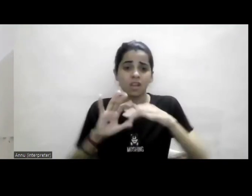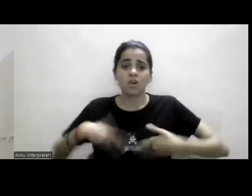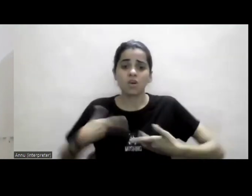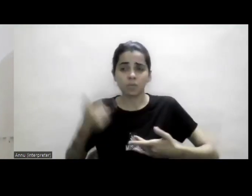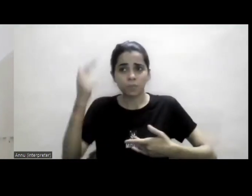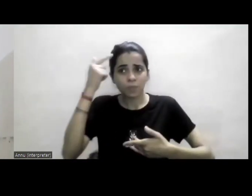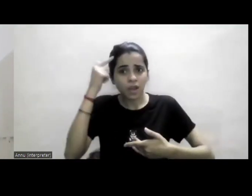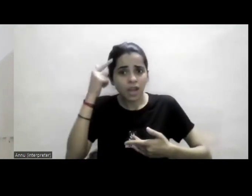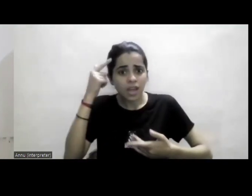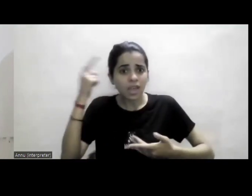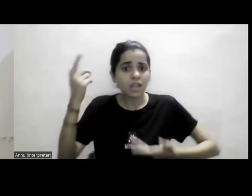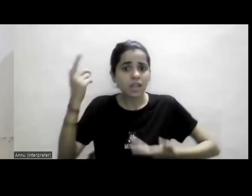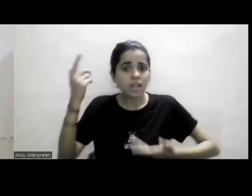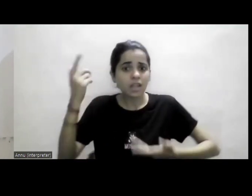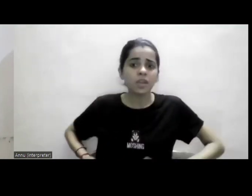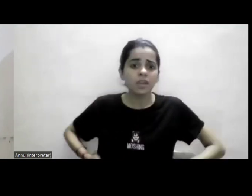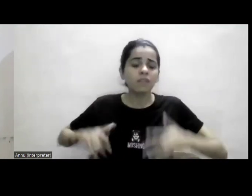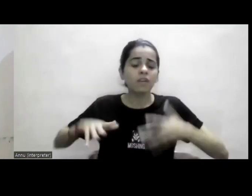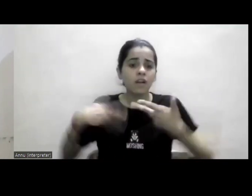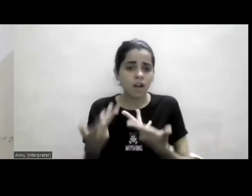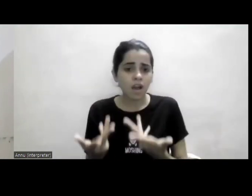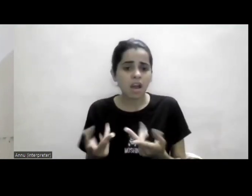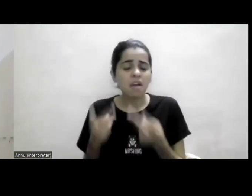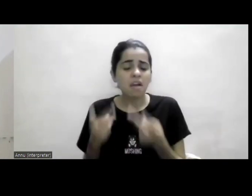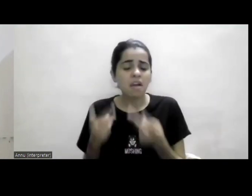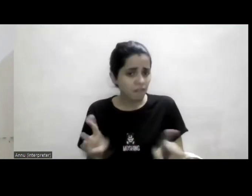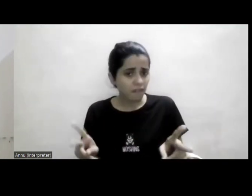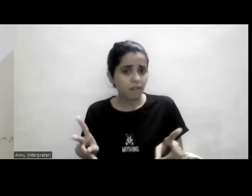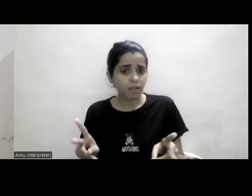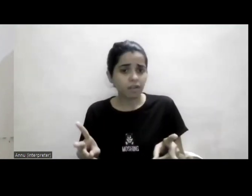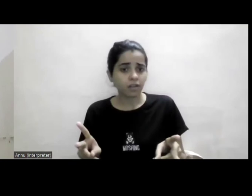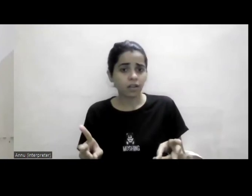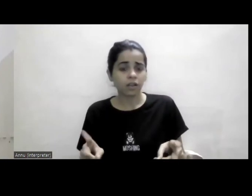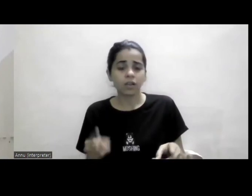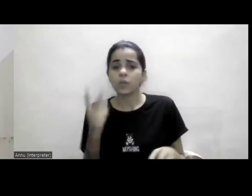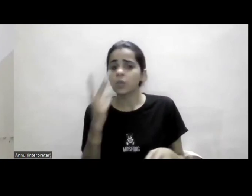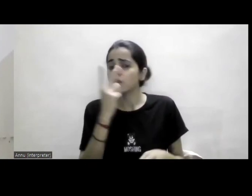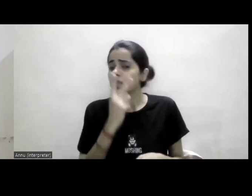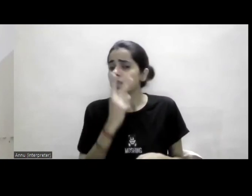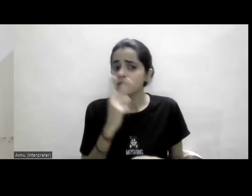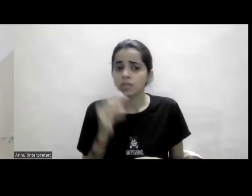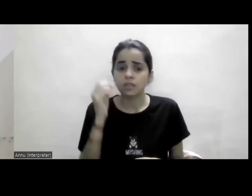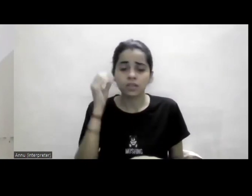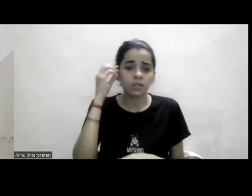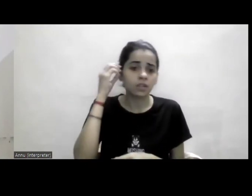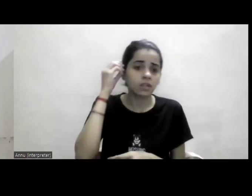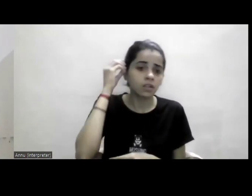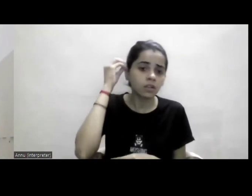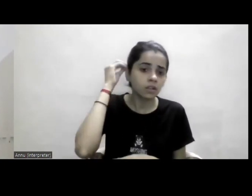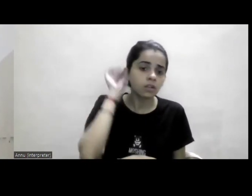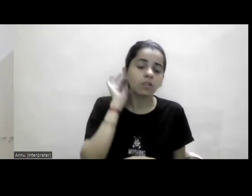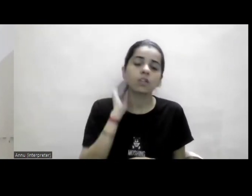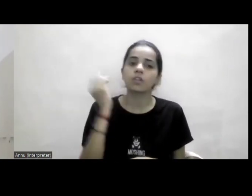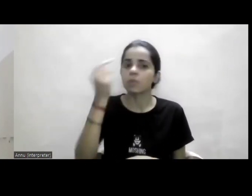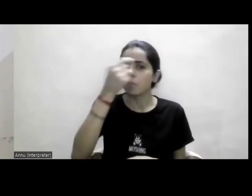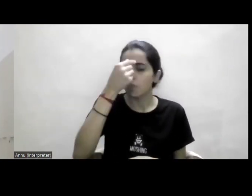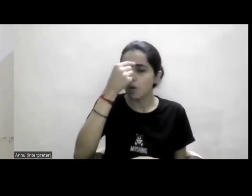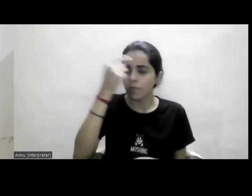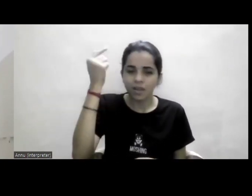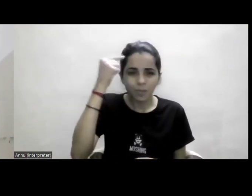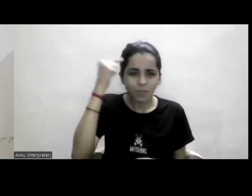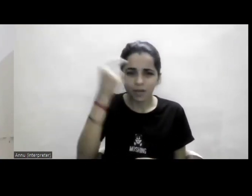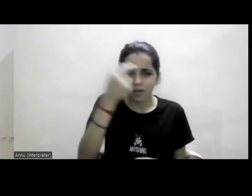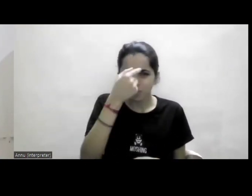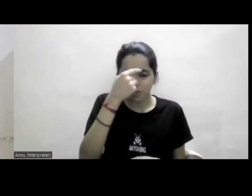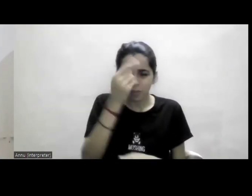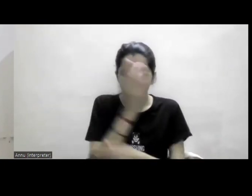behave, you know, differently, and whether, you know, we would see a mental disability as a disability, or we would